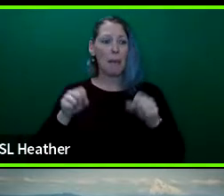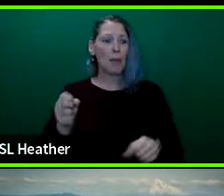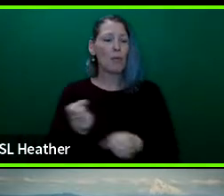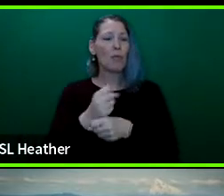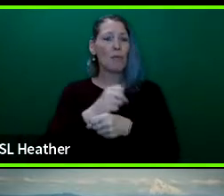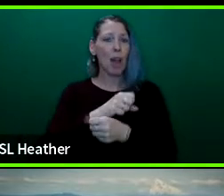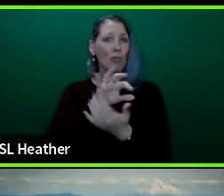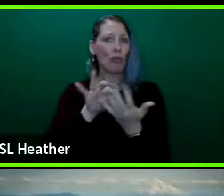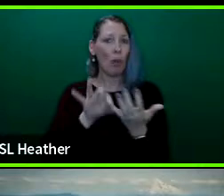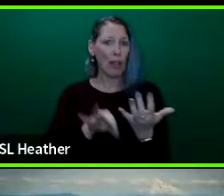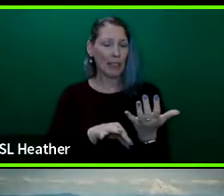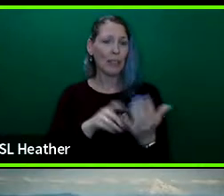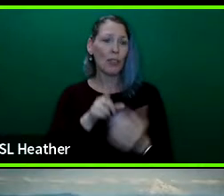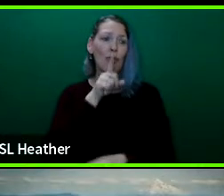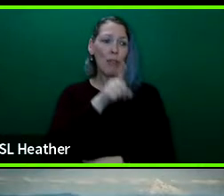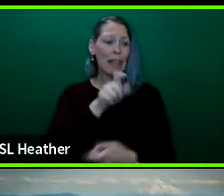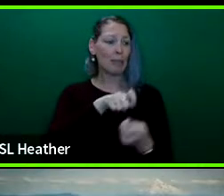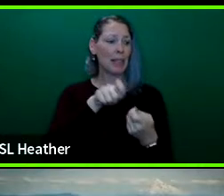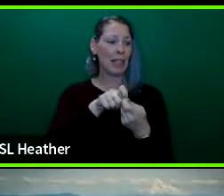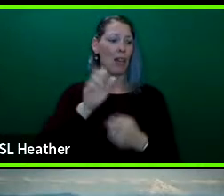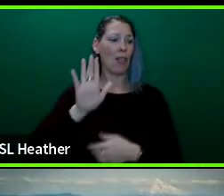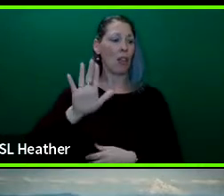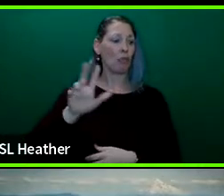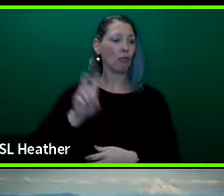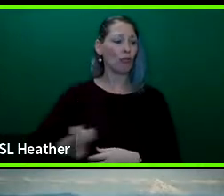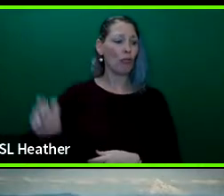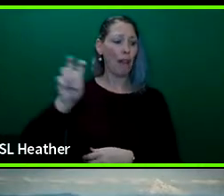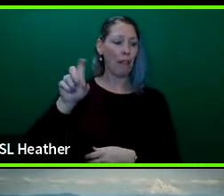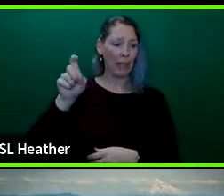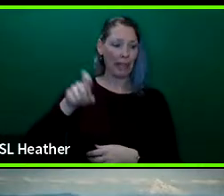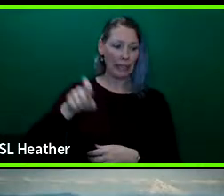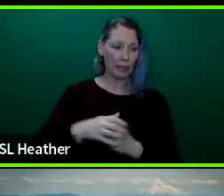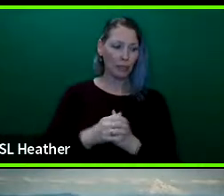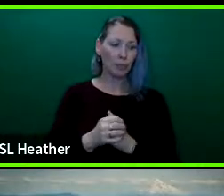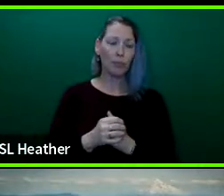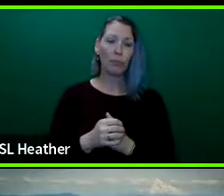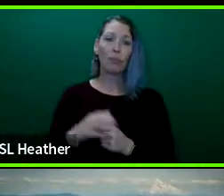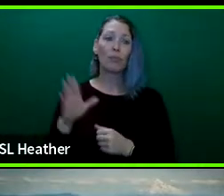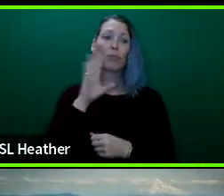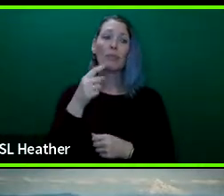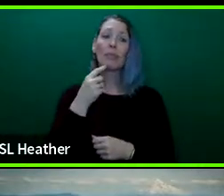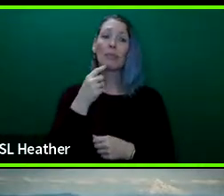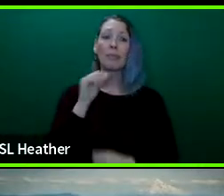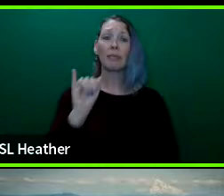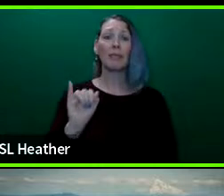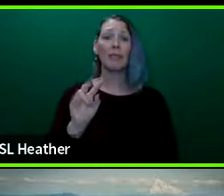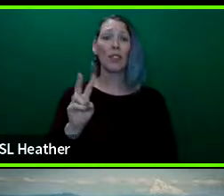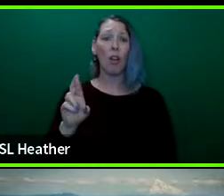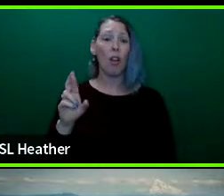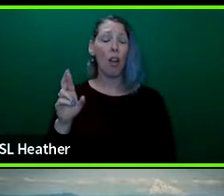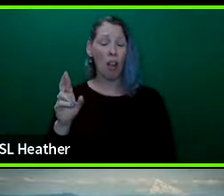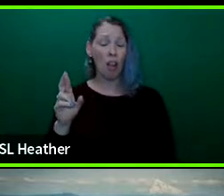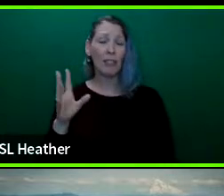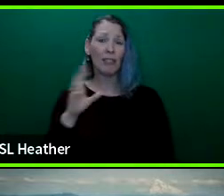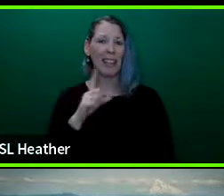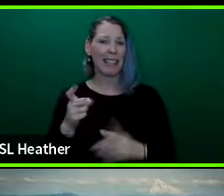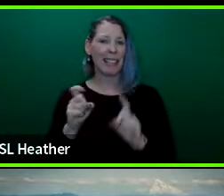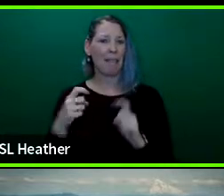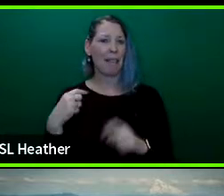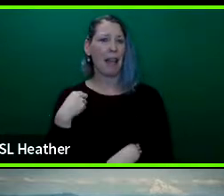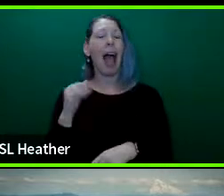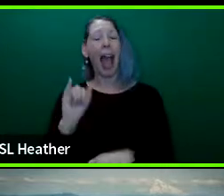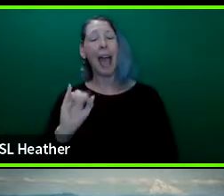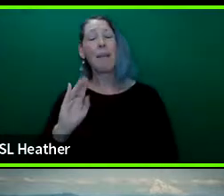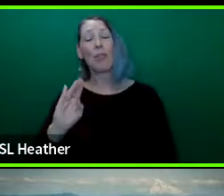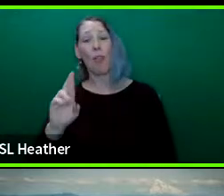choices that are really specific to their travel needs. I would say that the IBR project has really provided us a unique opportunity to better